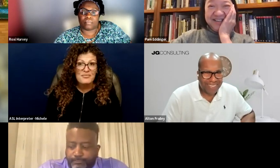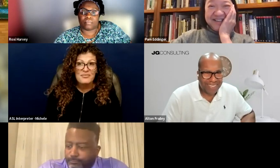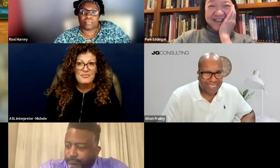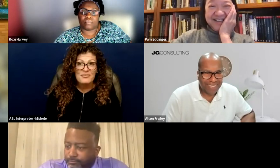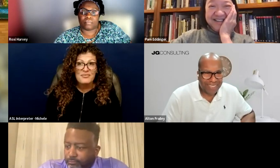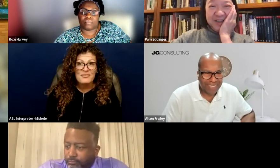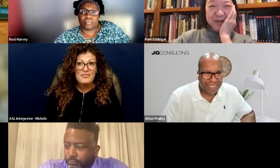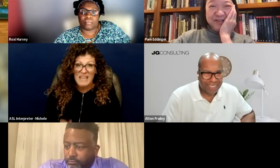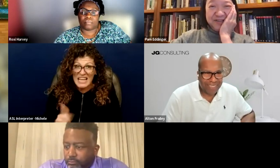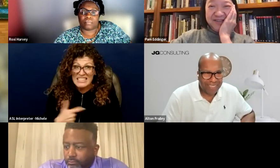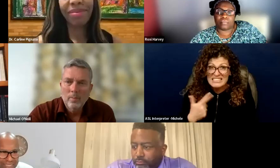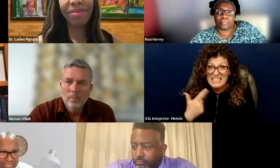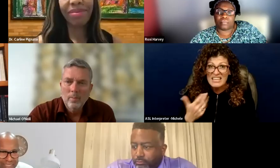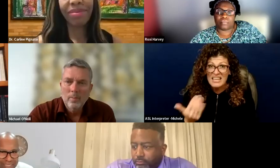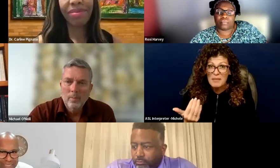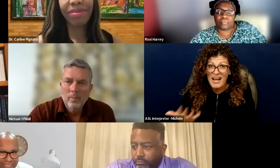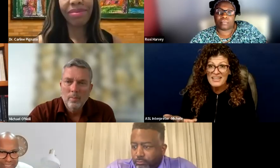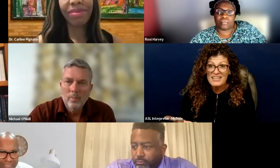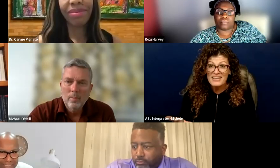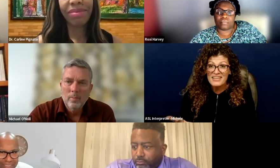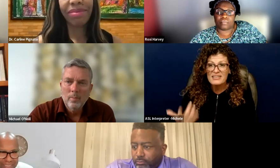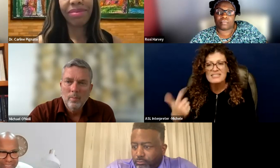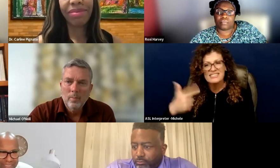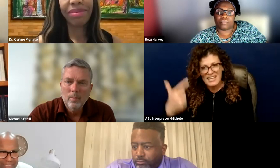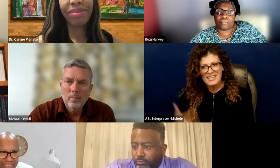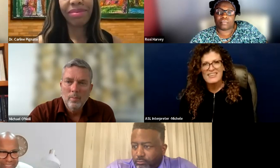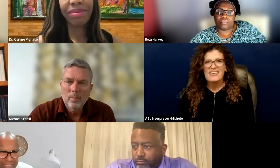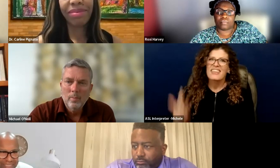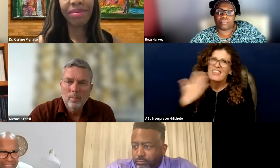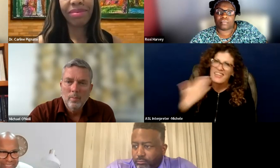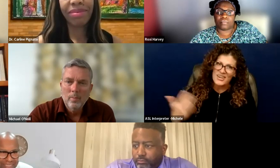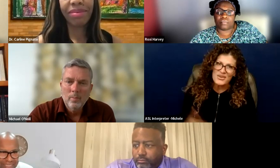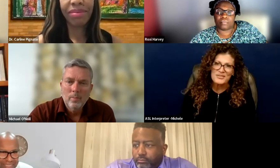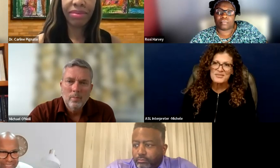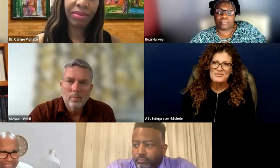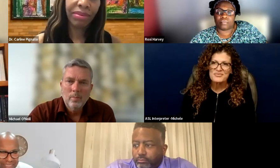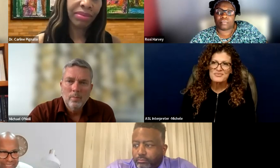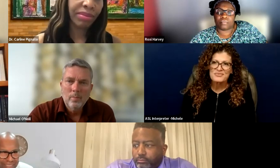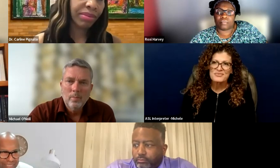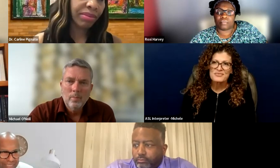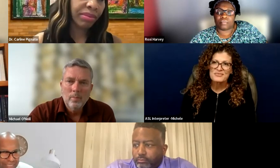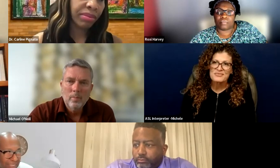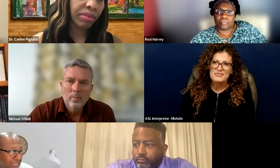I do need a second. Come on, folks. Second. Thank you.